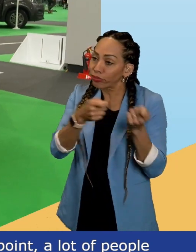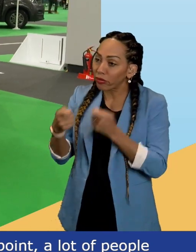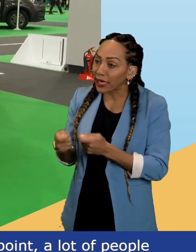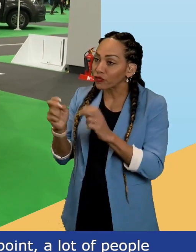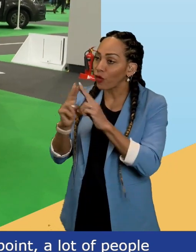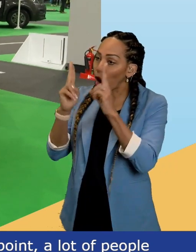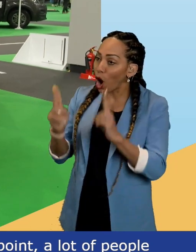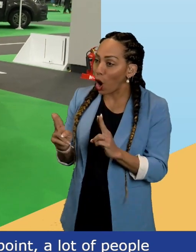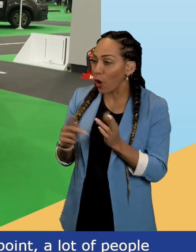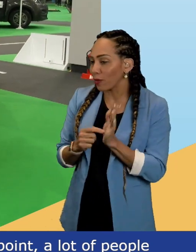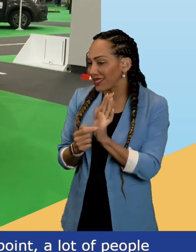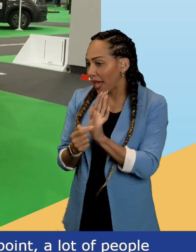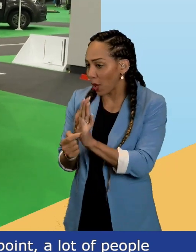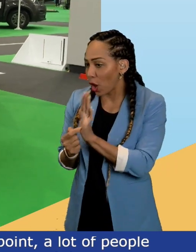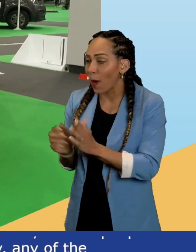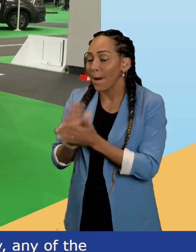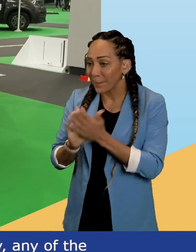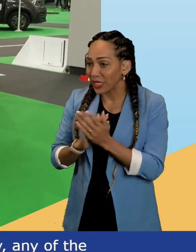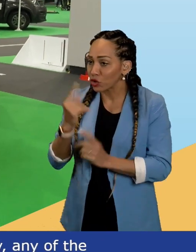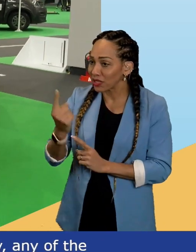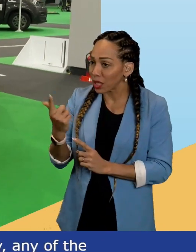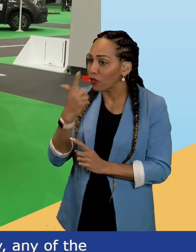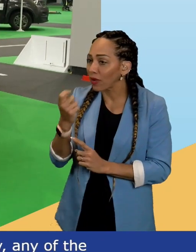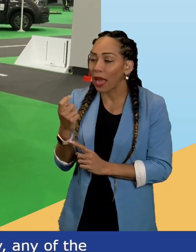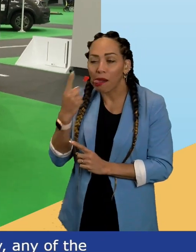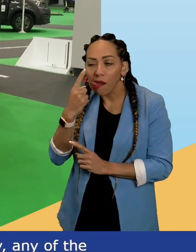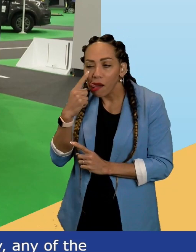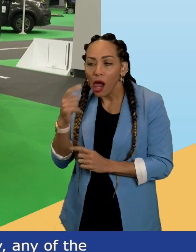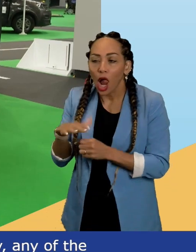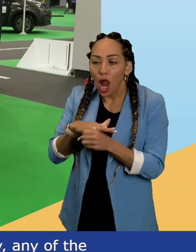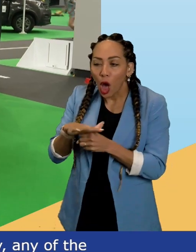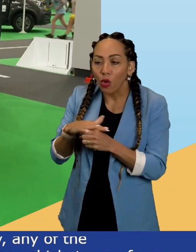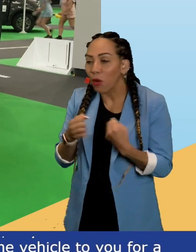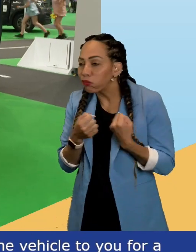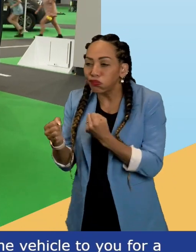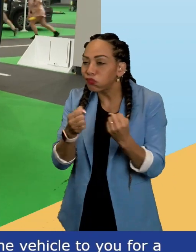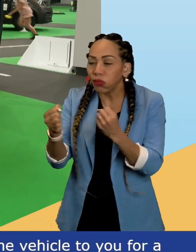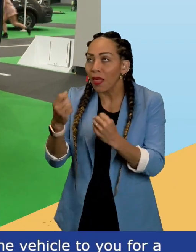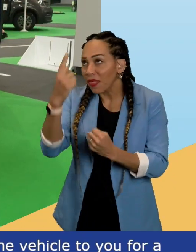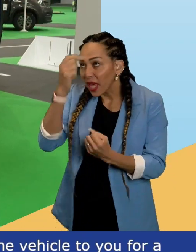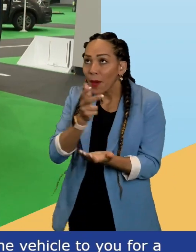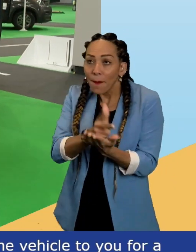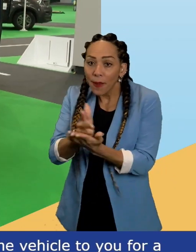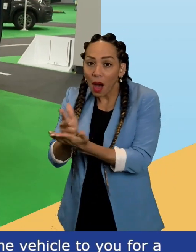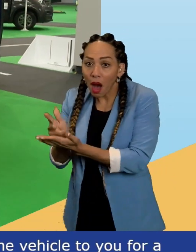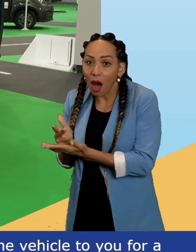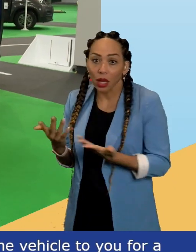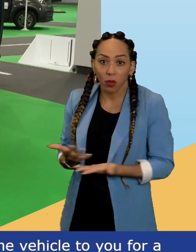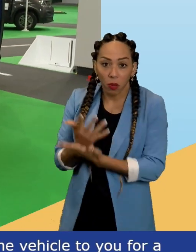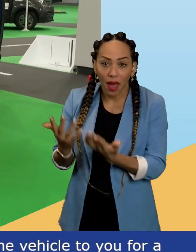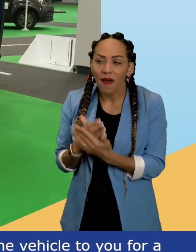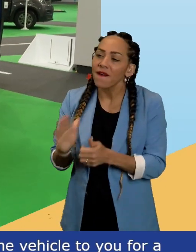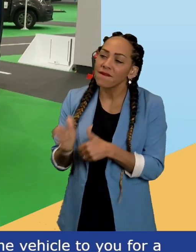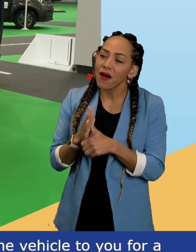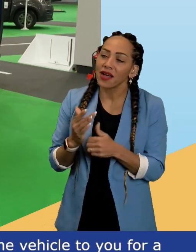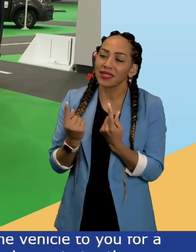them the chance to try the vehicle out in their local area, think about parking it at home, places they'd use it. But realistically, the first thing they need to think about